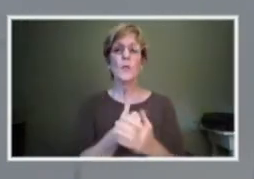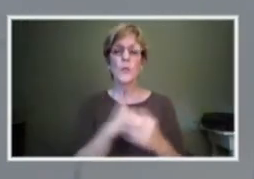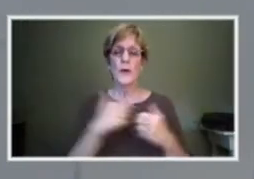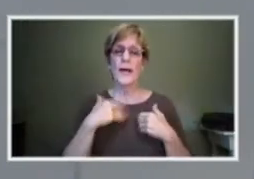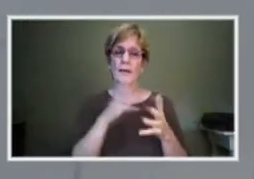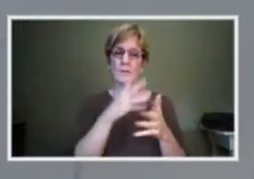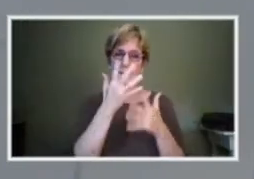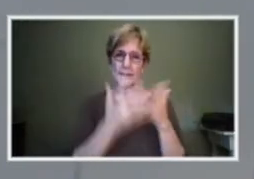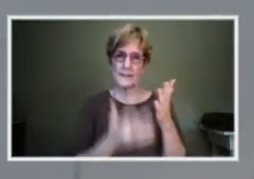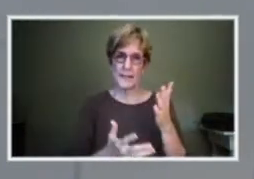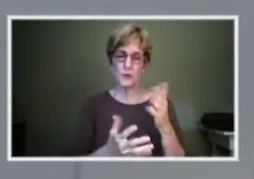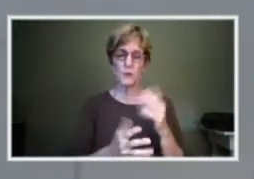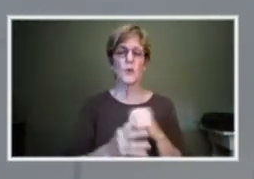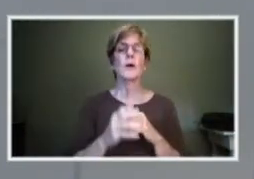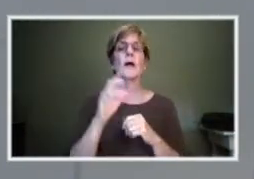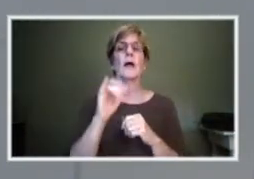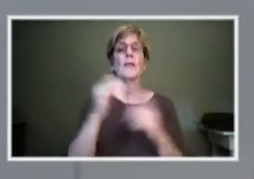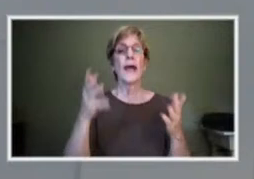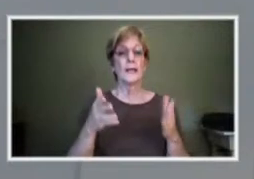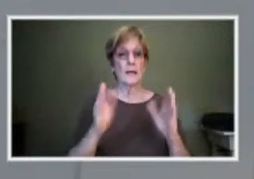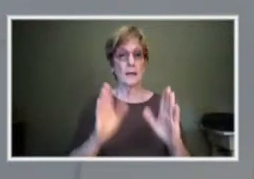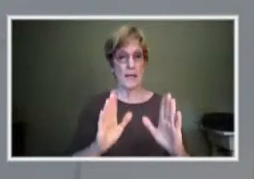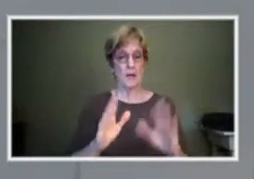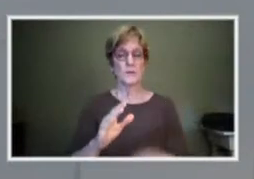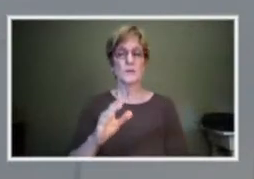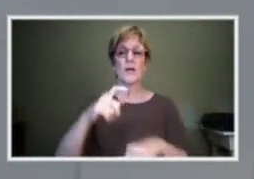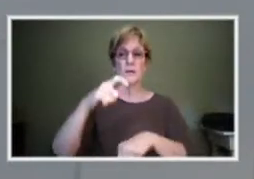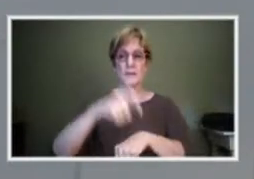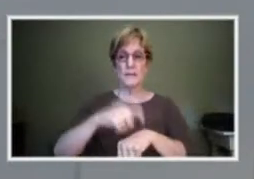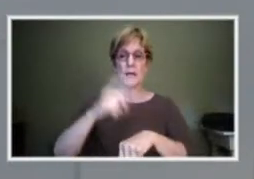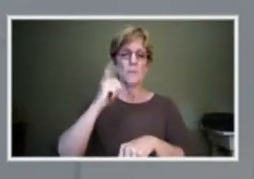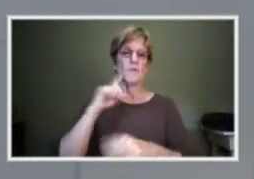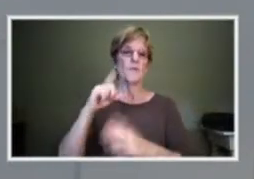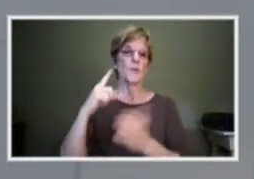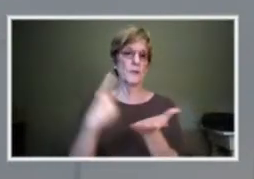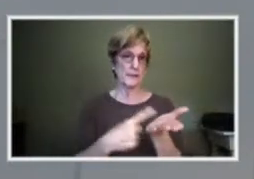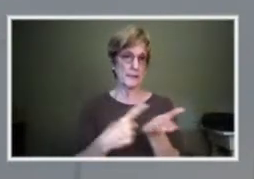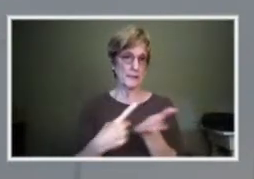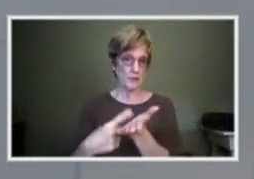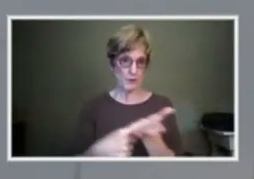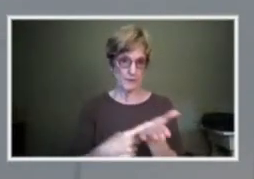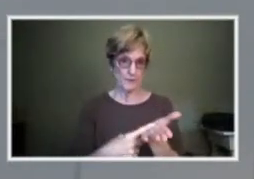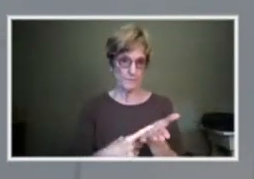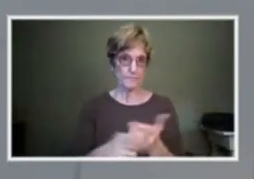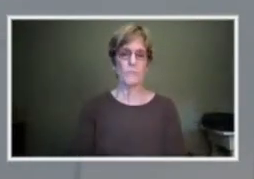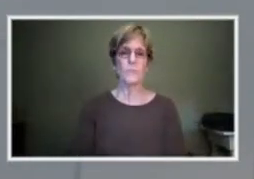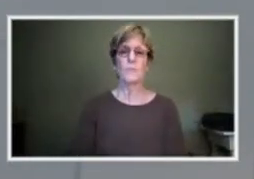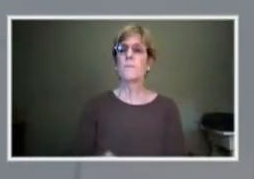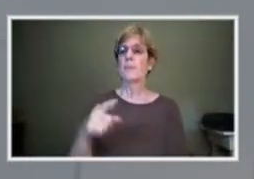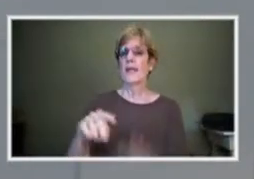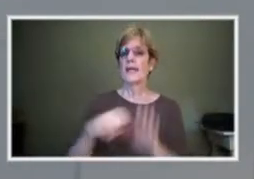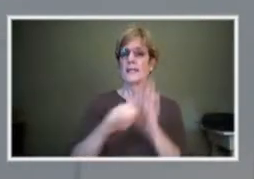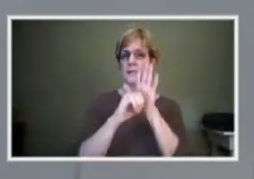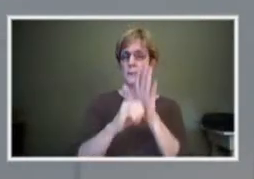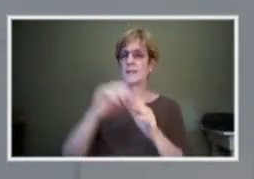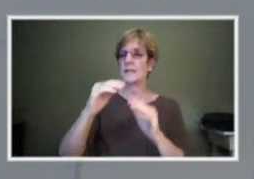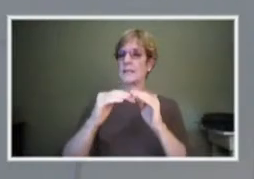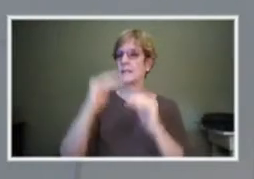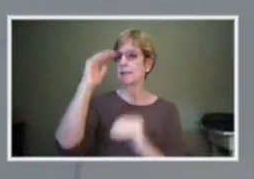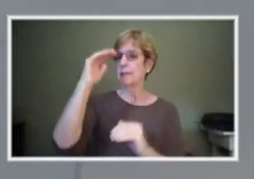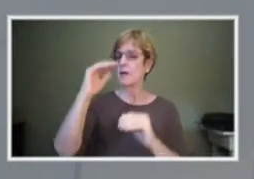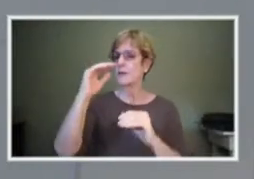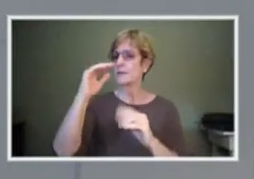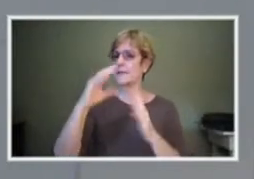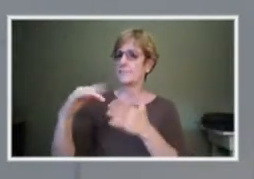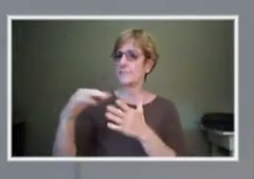that schedule allows for time for discussion. We've had the example of disparity studies. So what I'd like